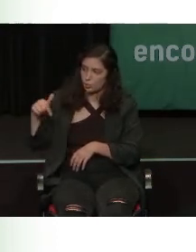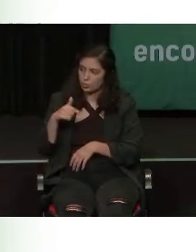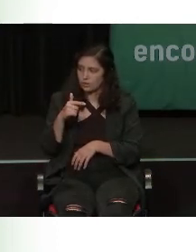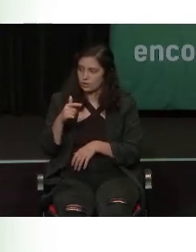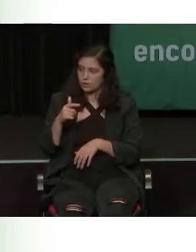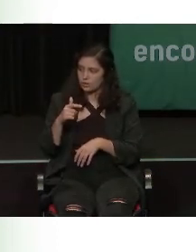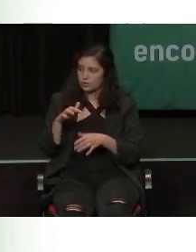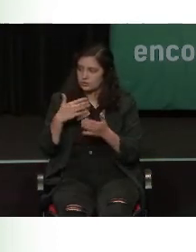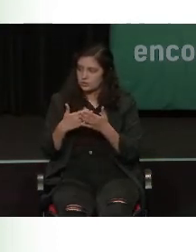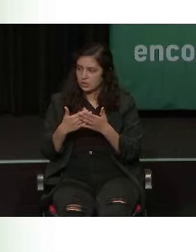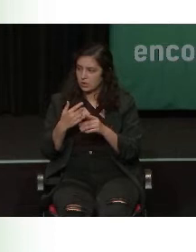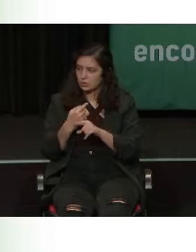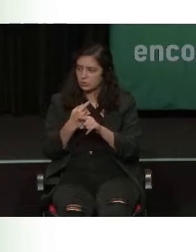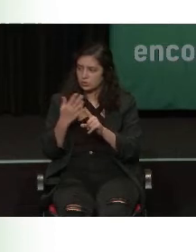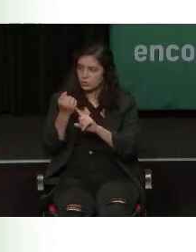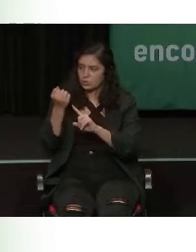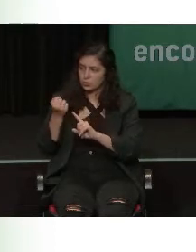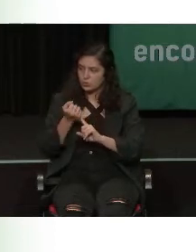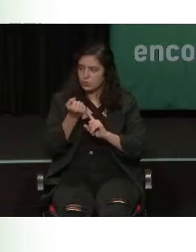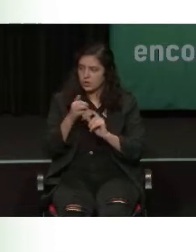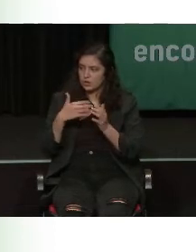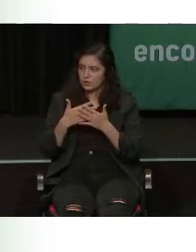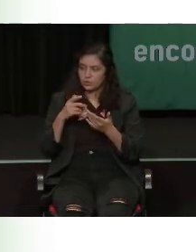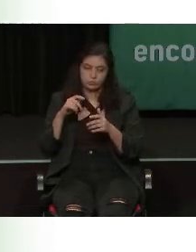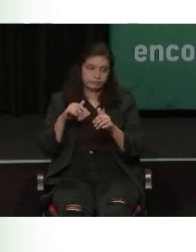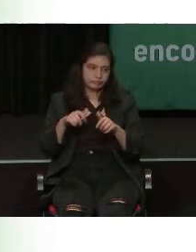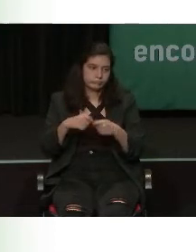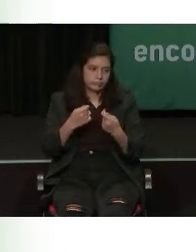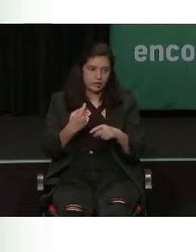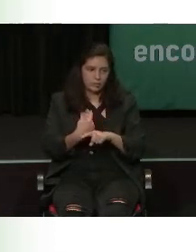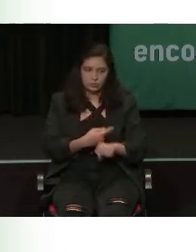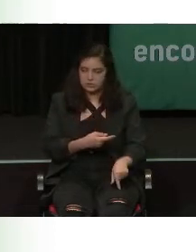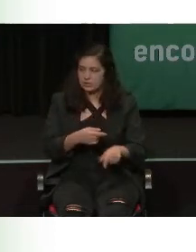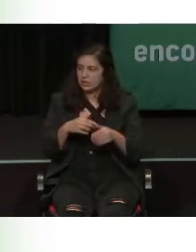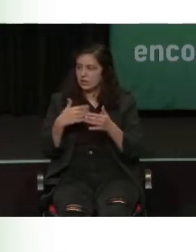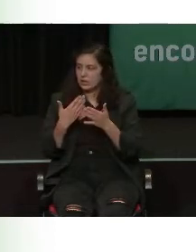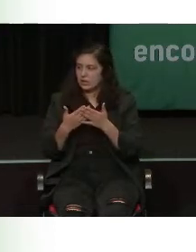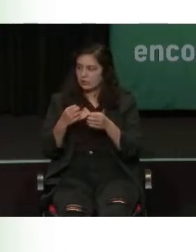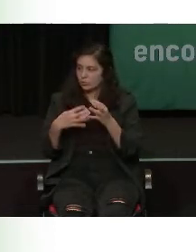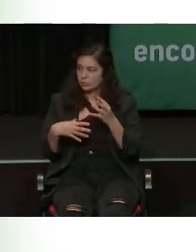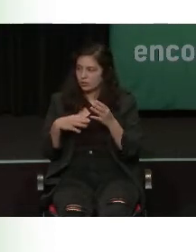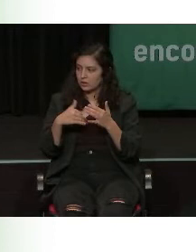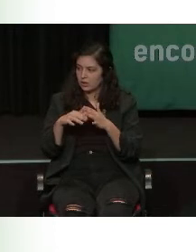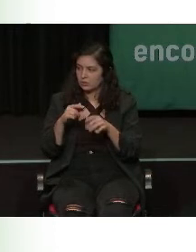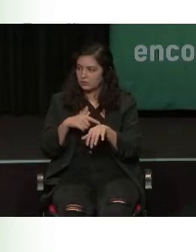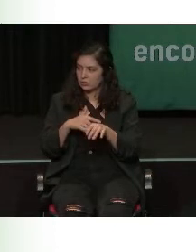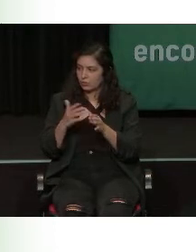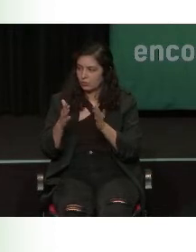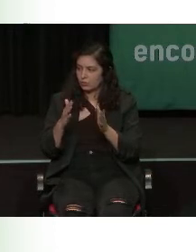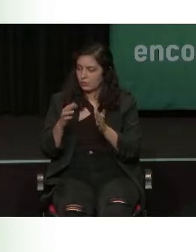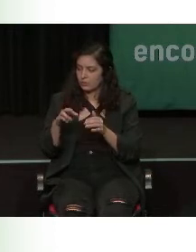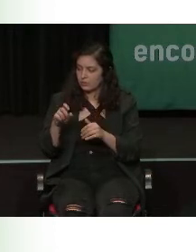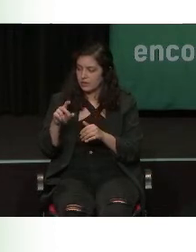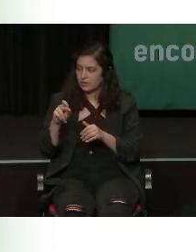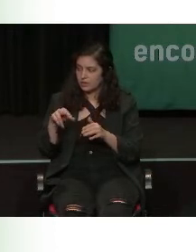bunch of titles, got injured, treated, and healed. And in the meantime, Melanie has